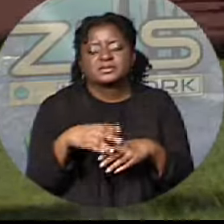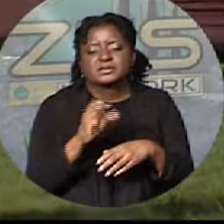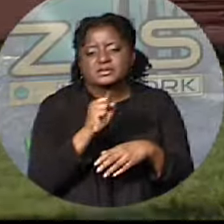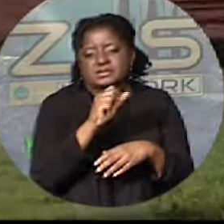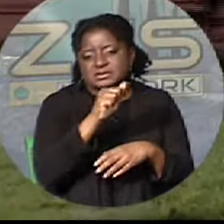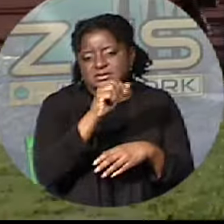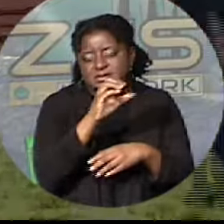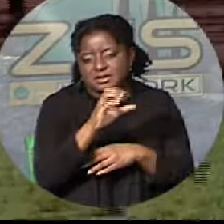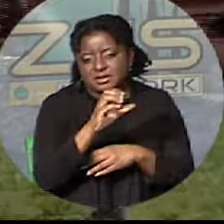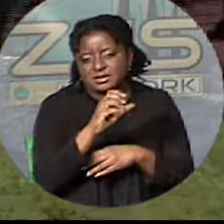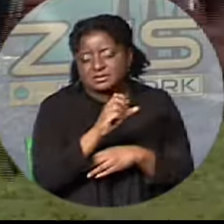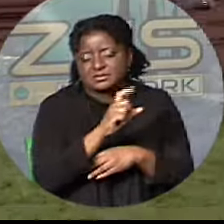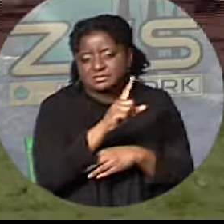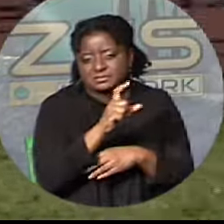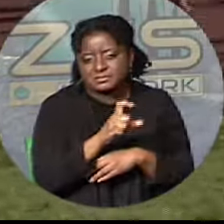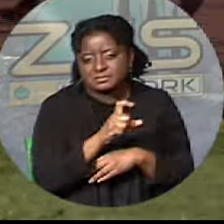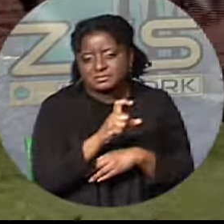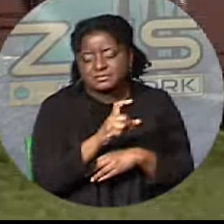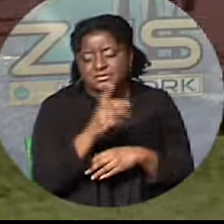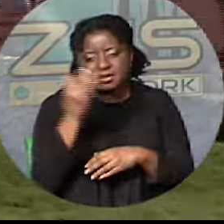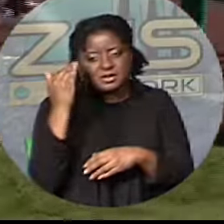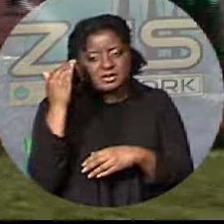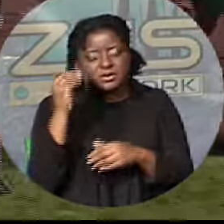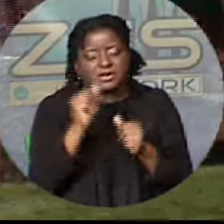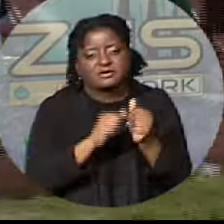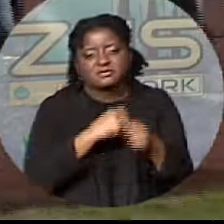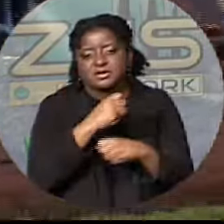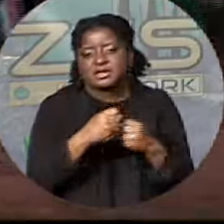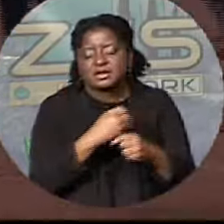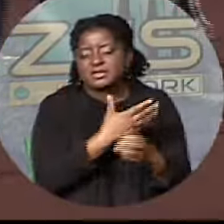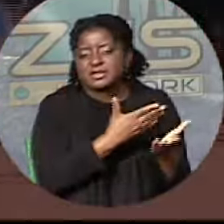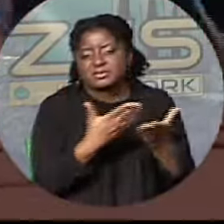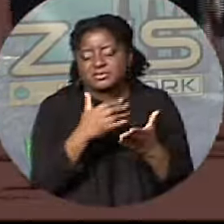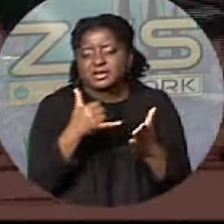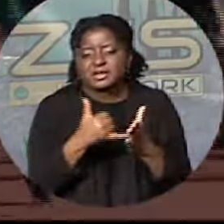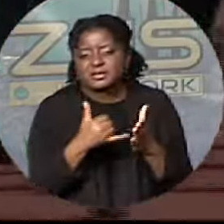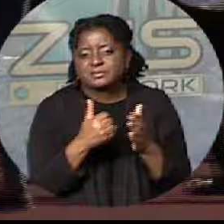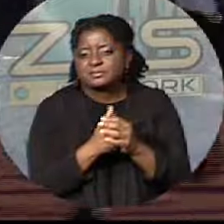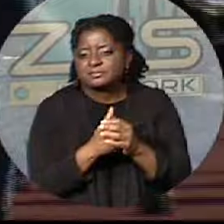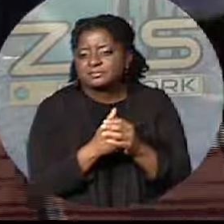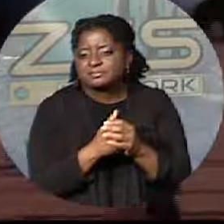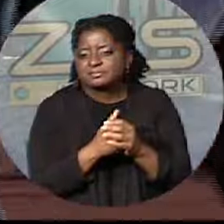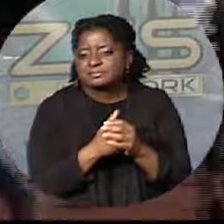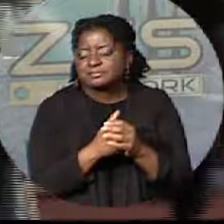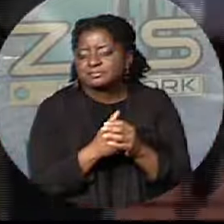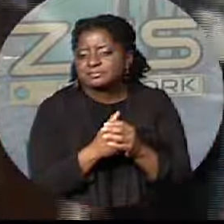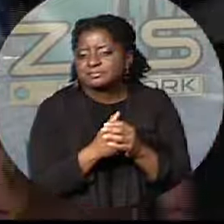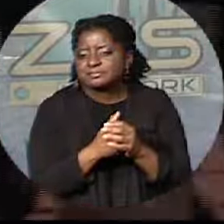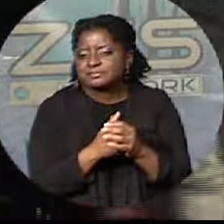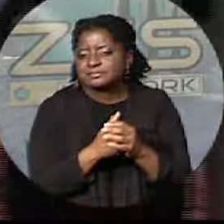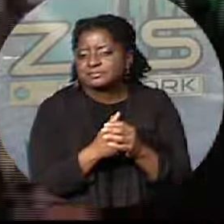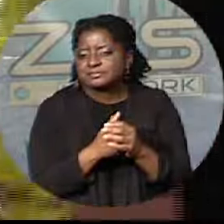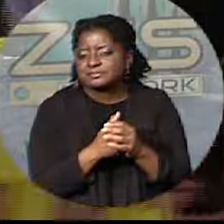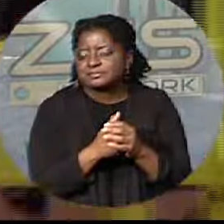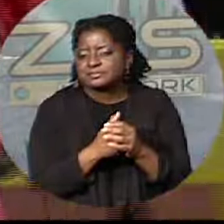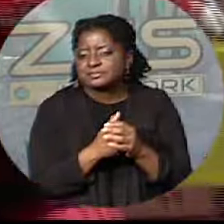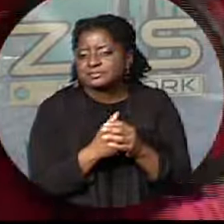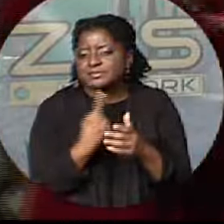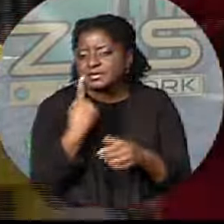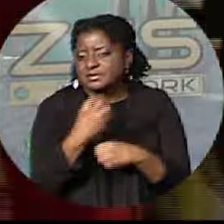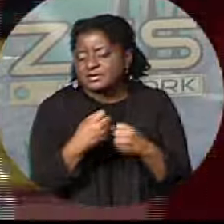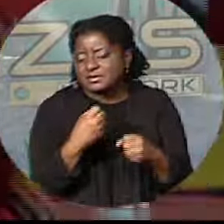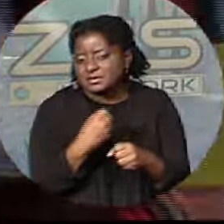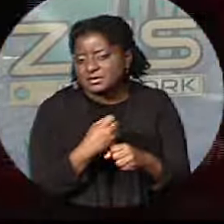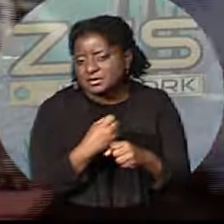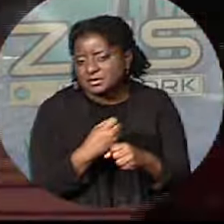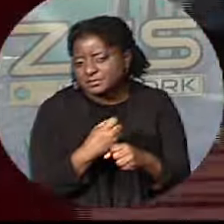they're going to bring it, and every year they've been bringing it. So I expect them to do very well. The healthiest team will win. Last year we had depth.